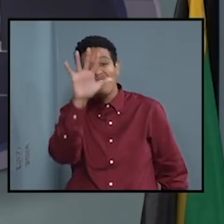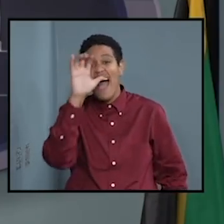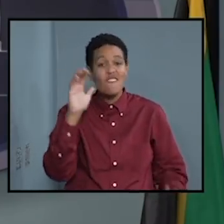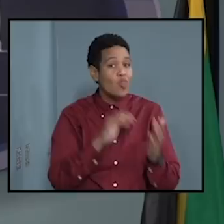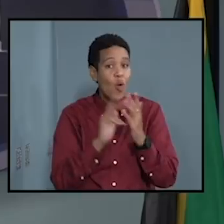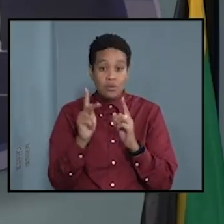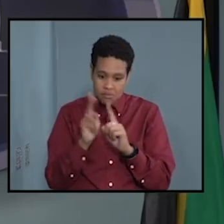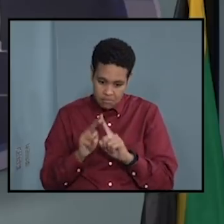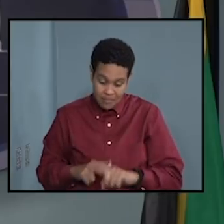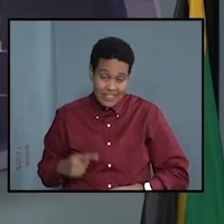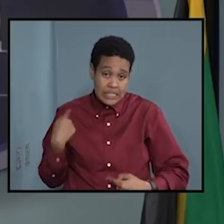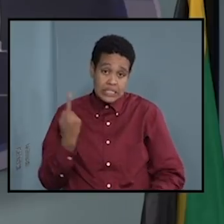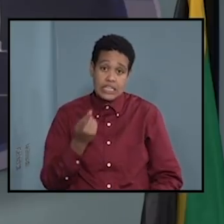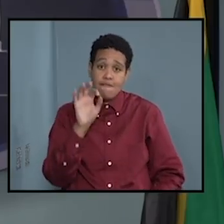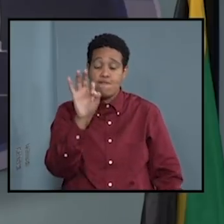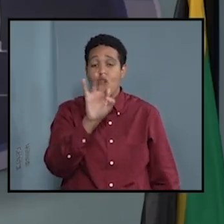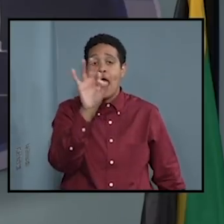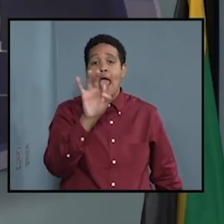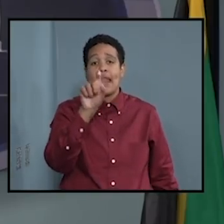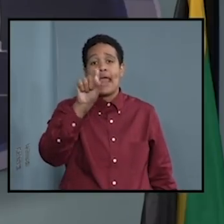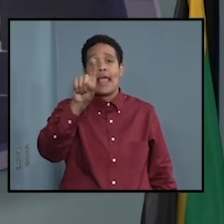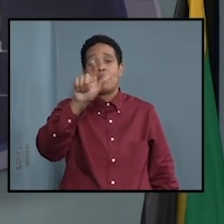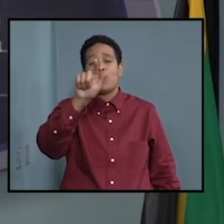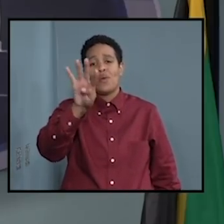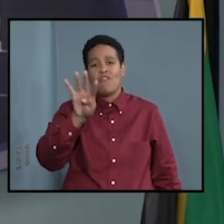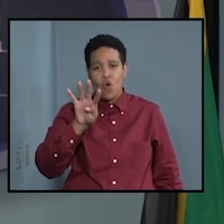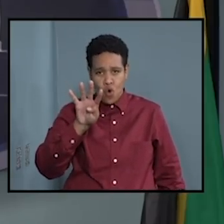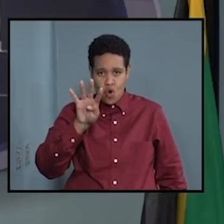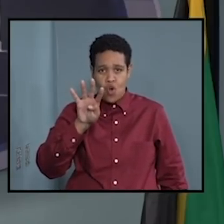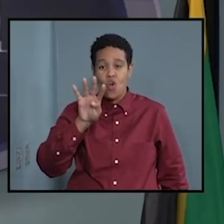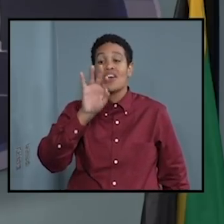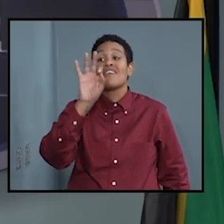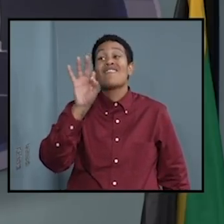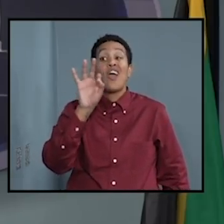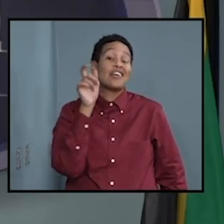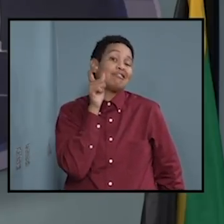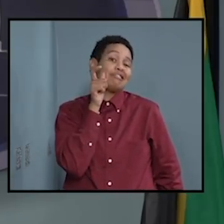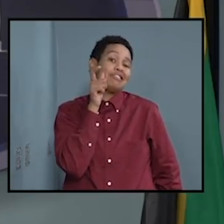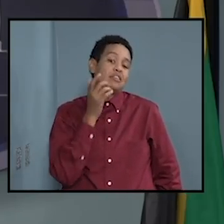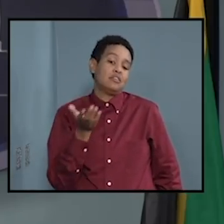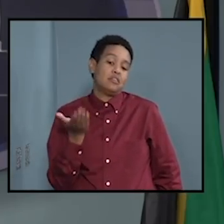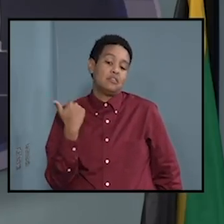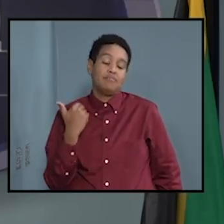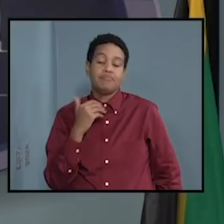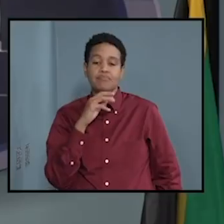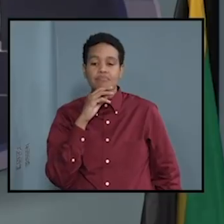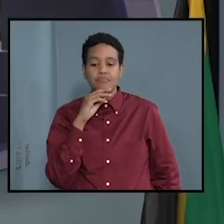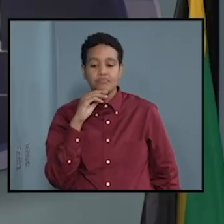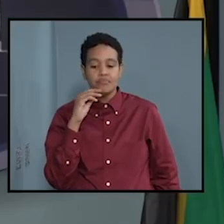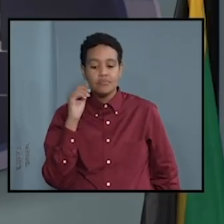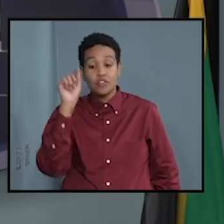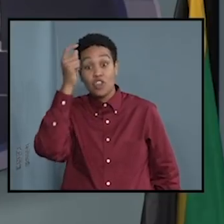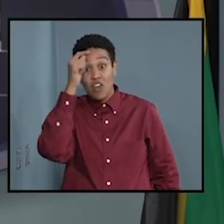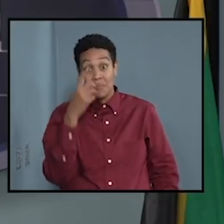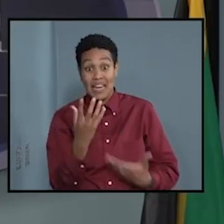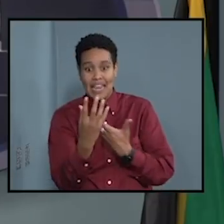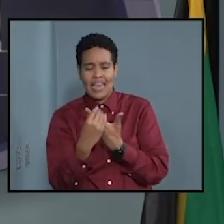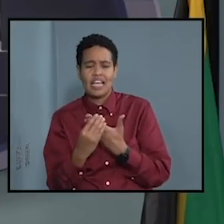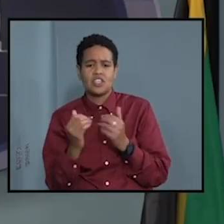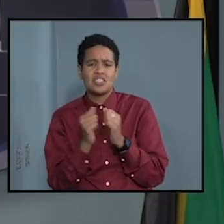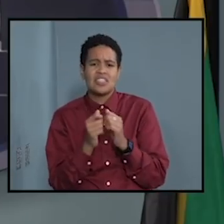Since Friday, April 24th, that is Friday just gone, the government has been engaged in